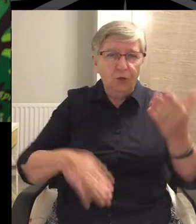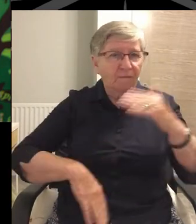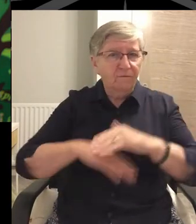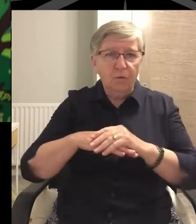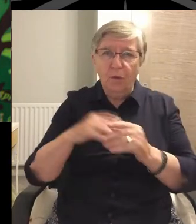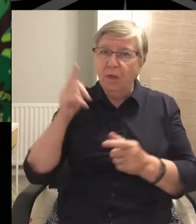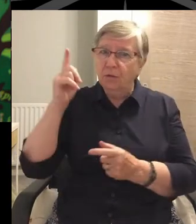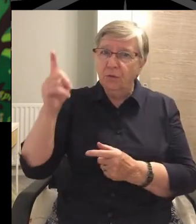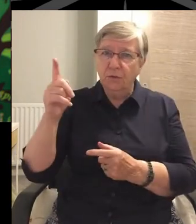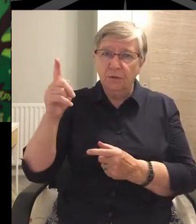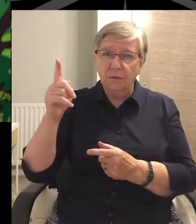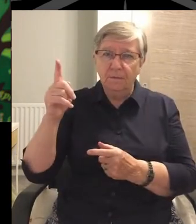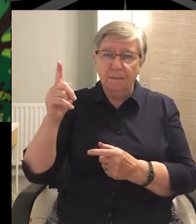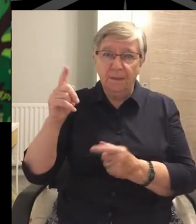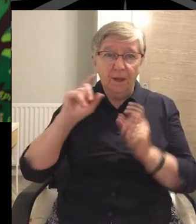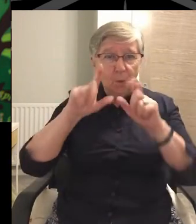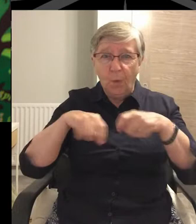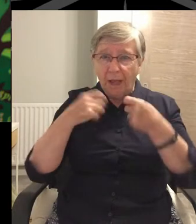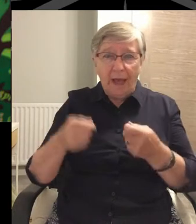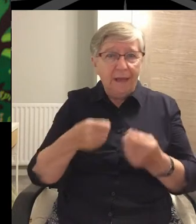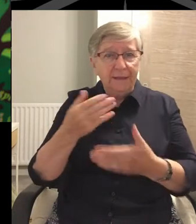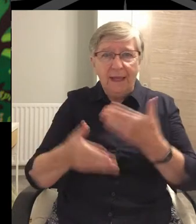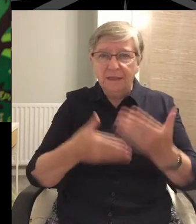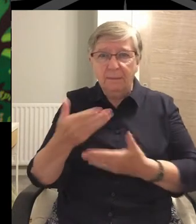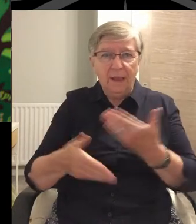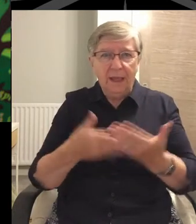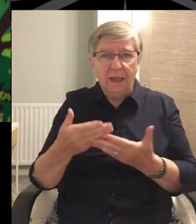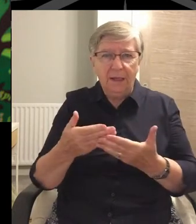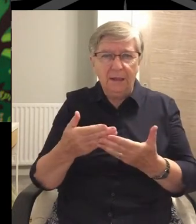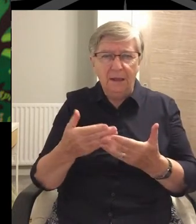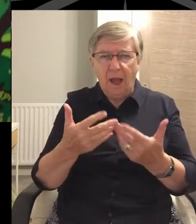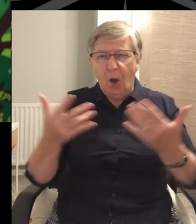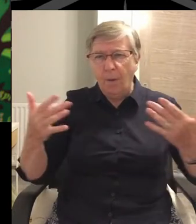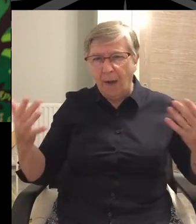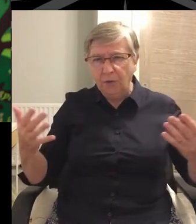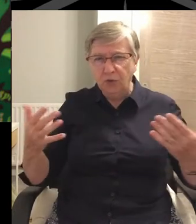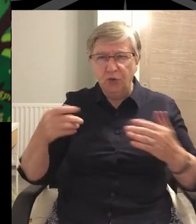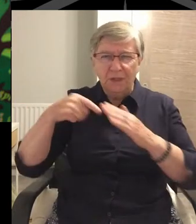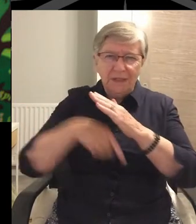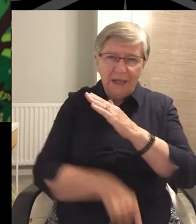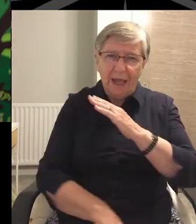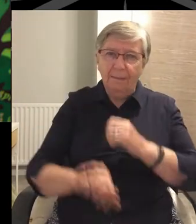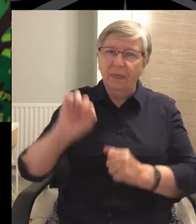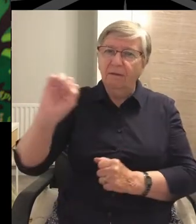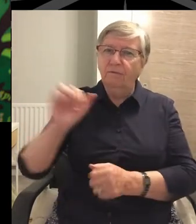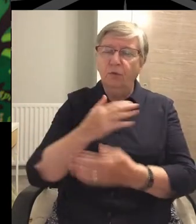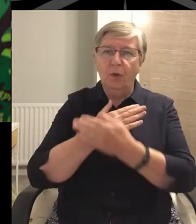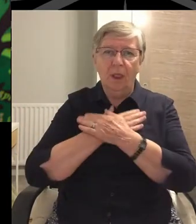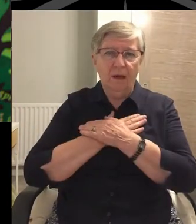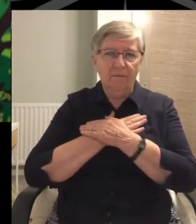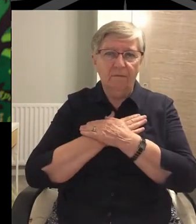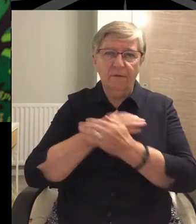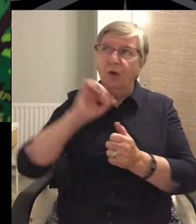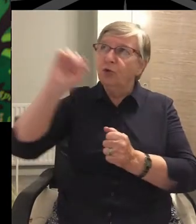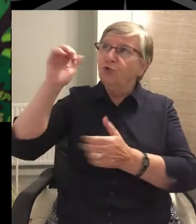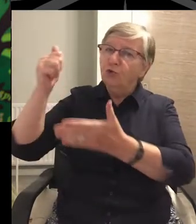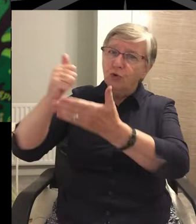to describe the depth of your love and your graciousness.